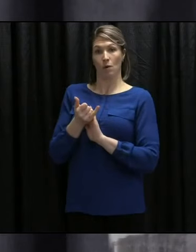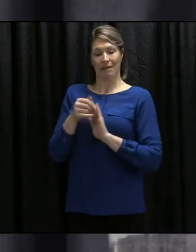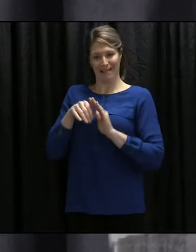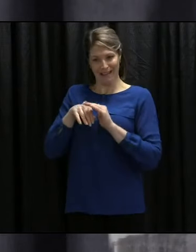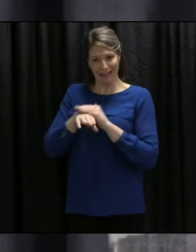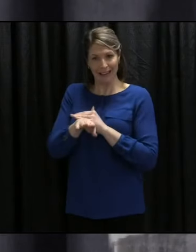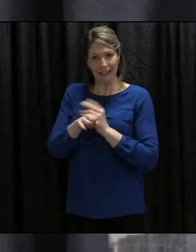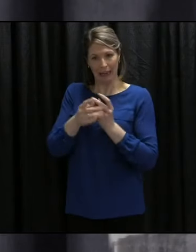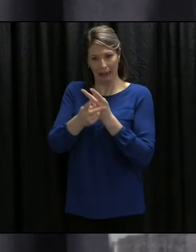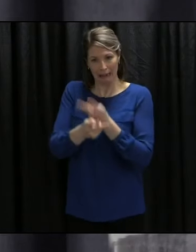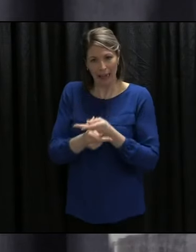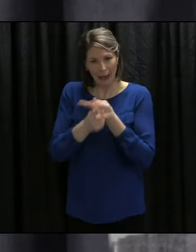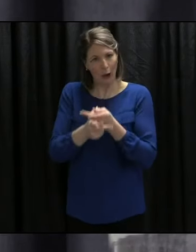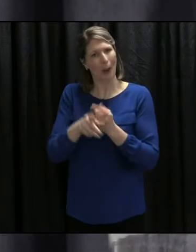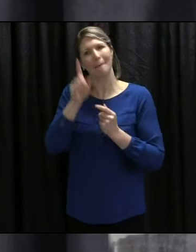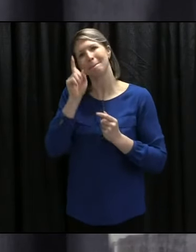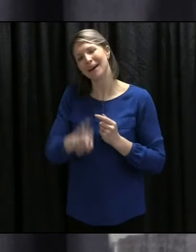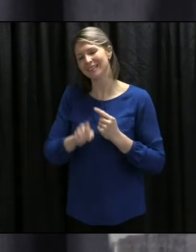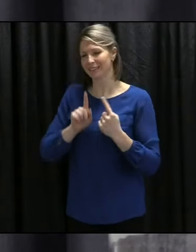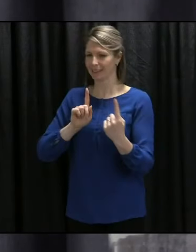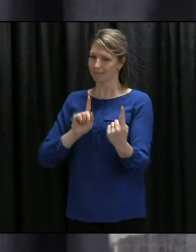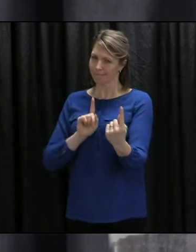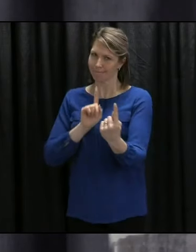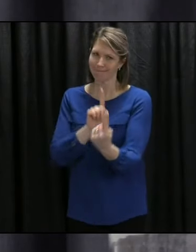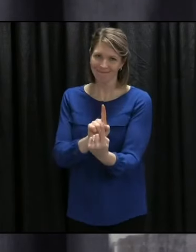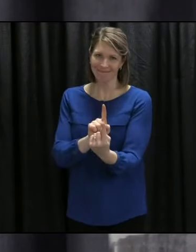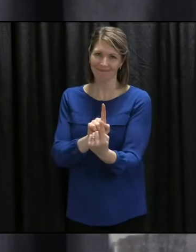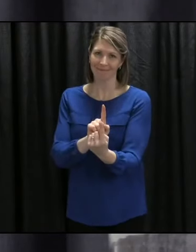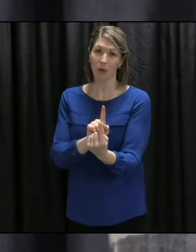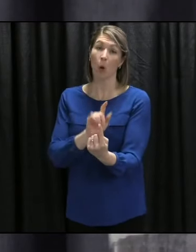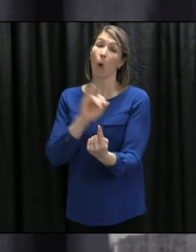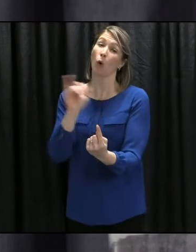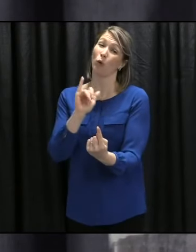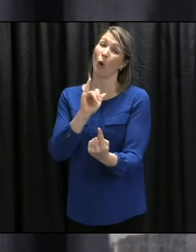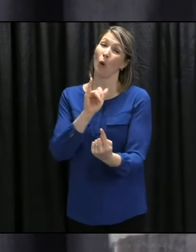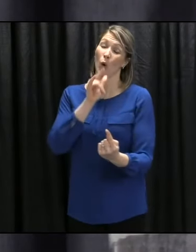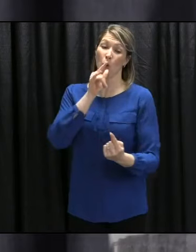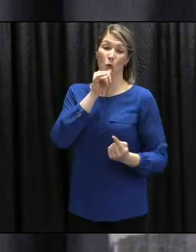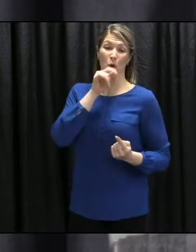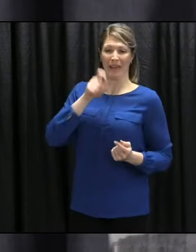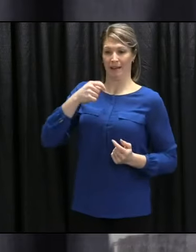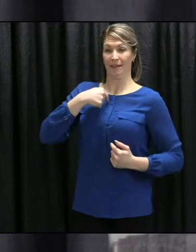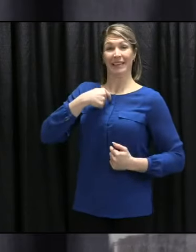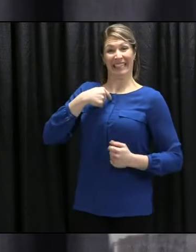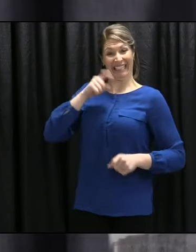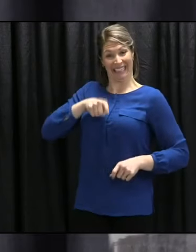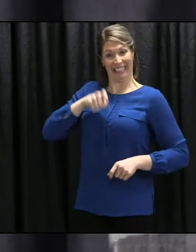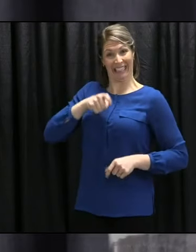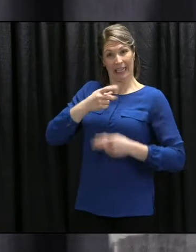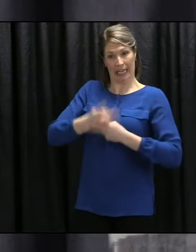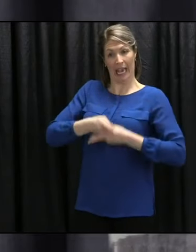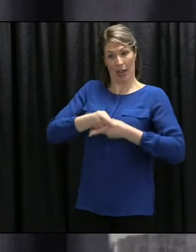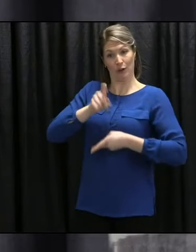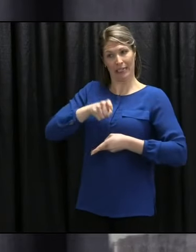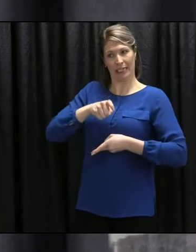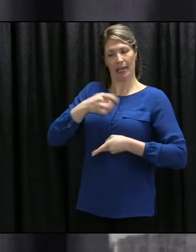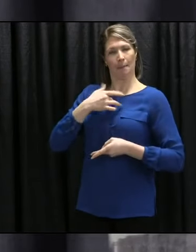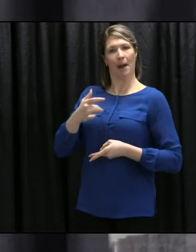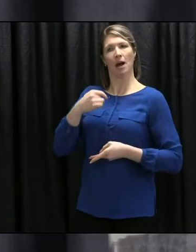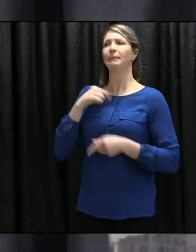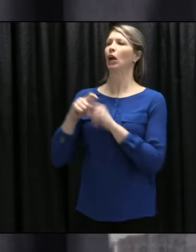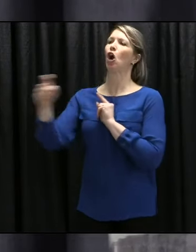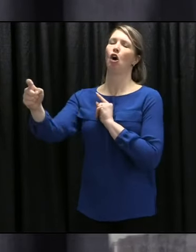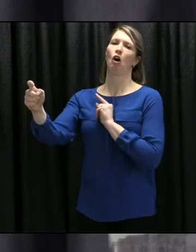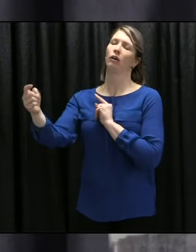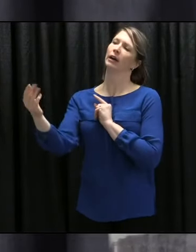workers. They actually are arranged by the client themselves. And so we and government have very